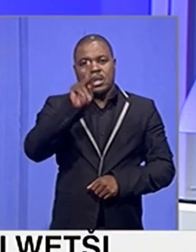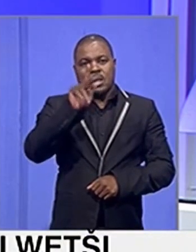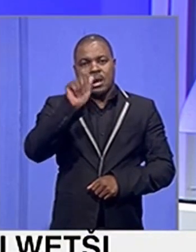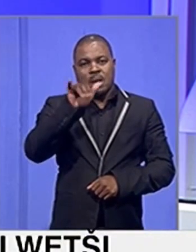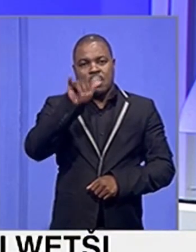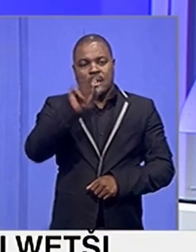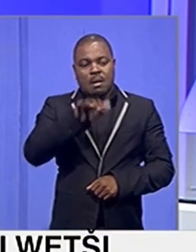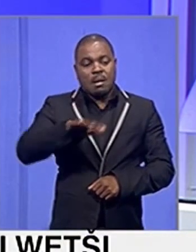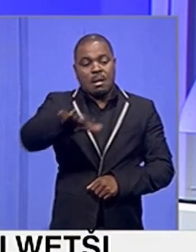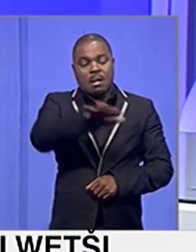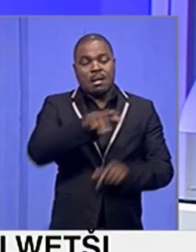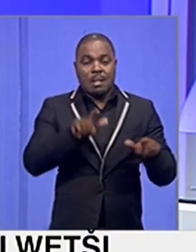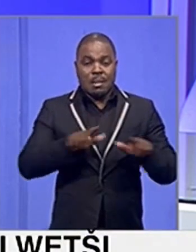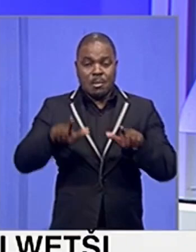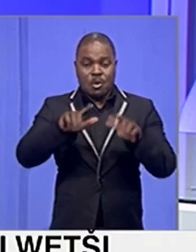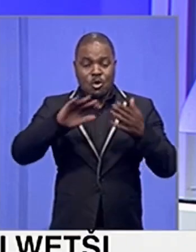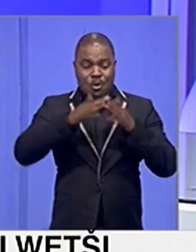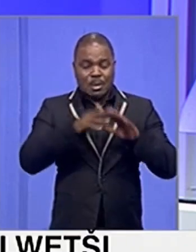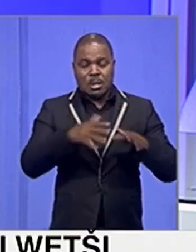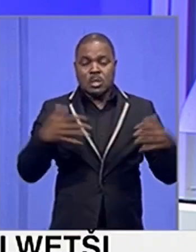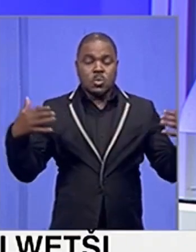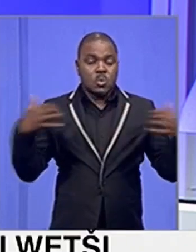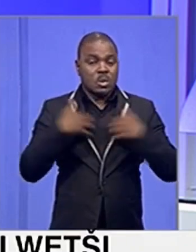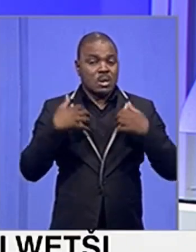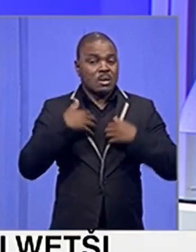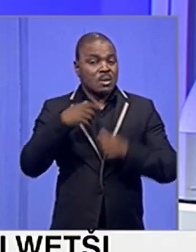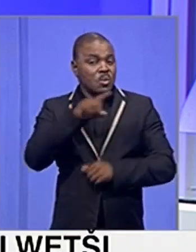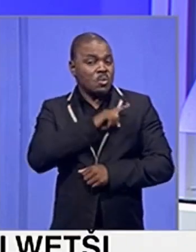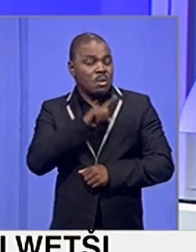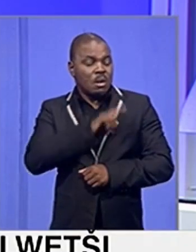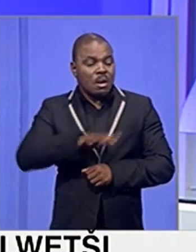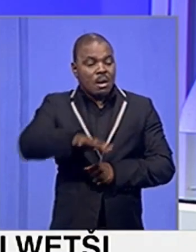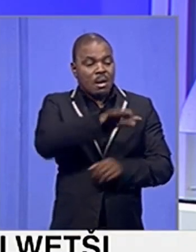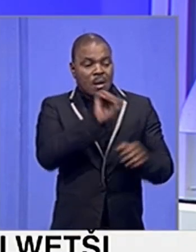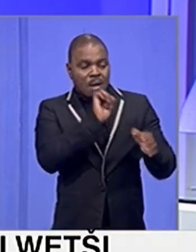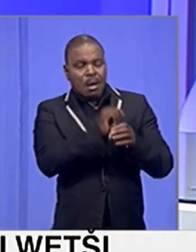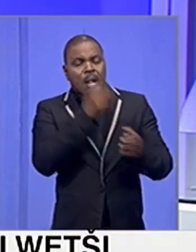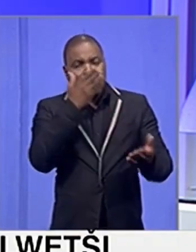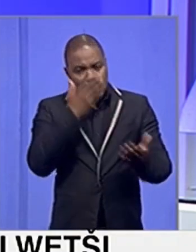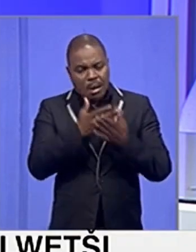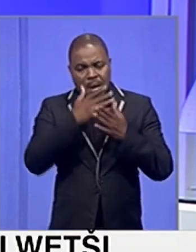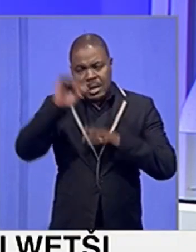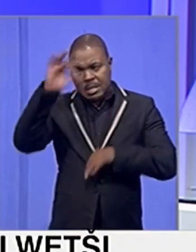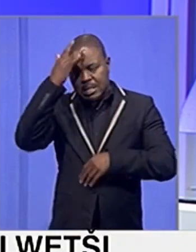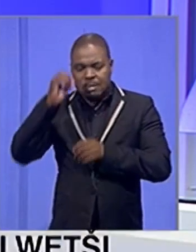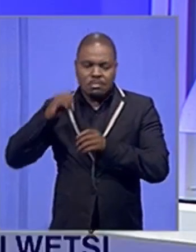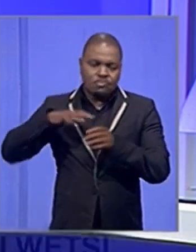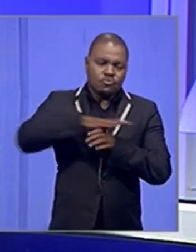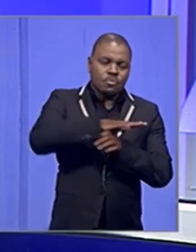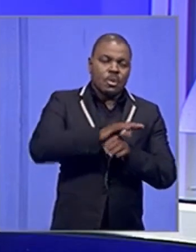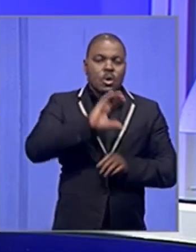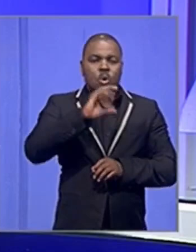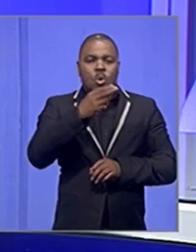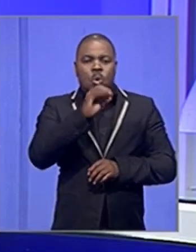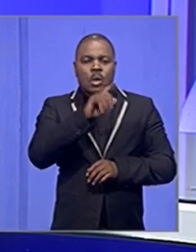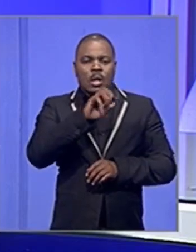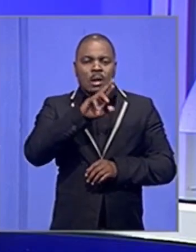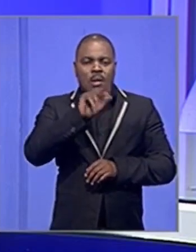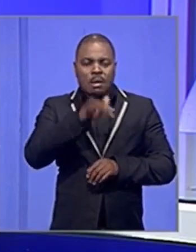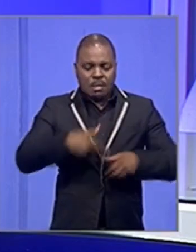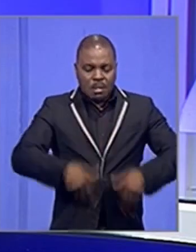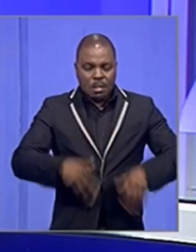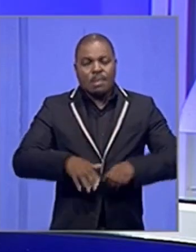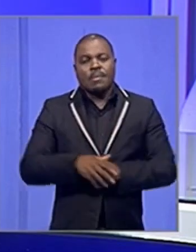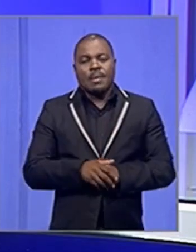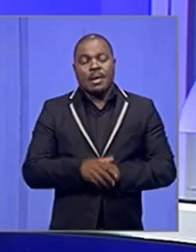Phalaborwa, Limpopo ba re ba tshoga gore tikologo ya bona le yona e ka ngwa ke bolwetse bja cholera. Badudi ba re ketekano